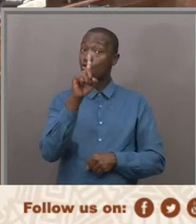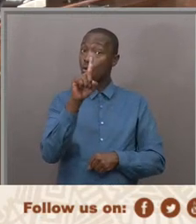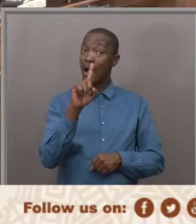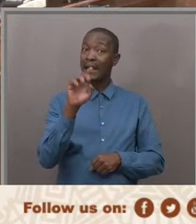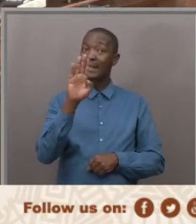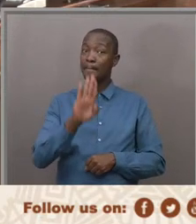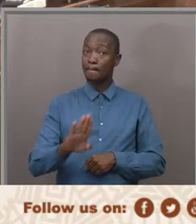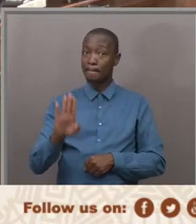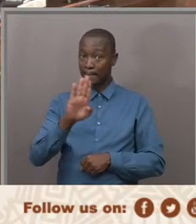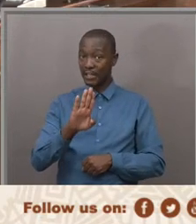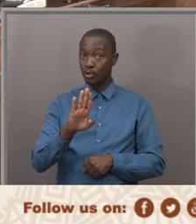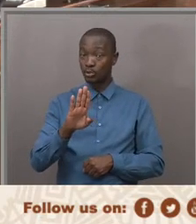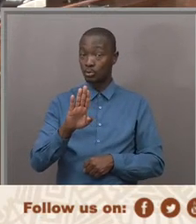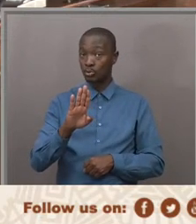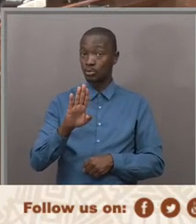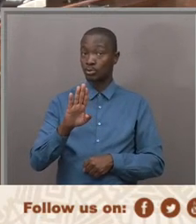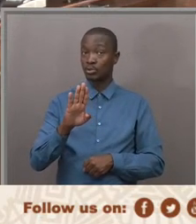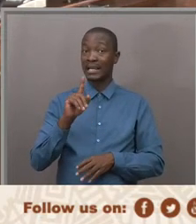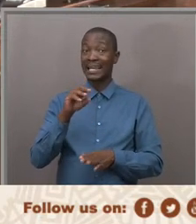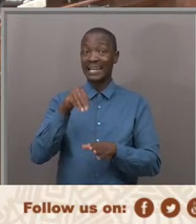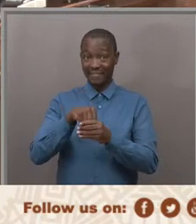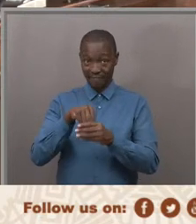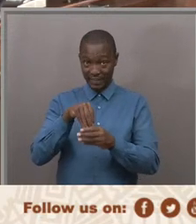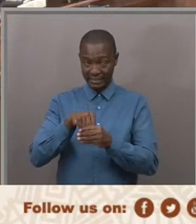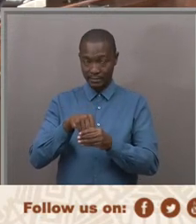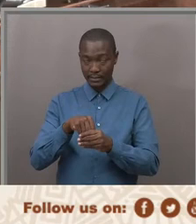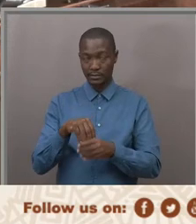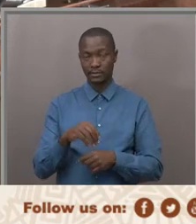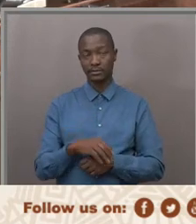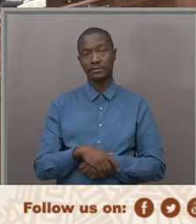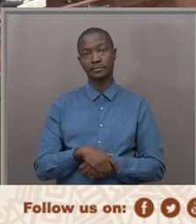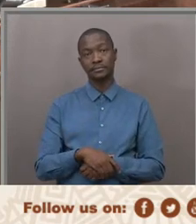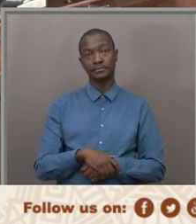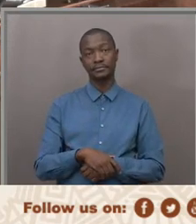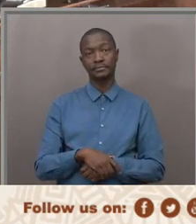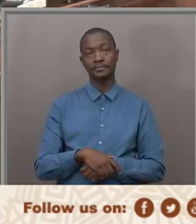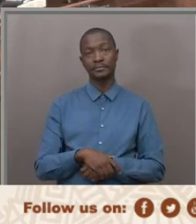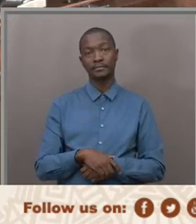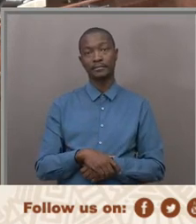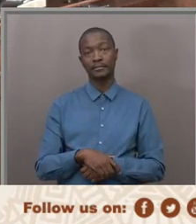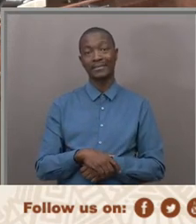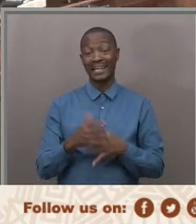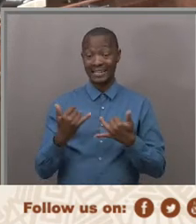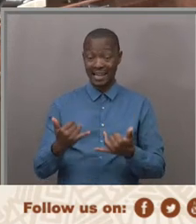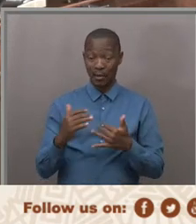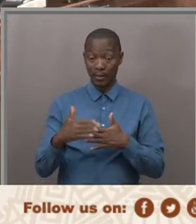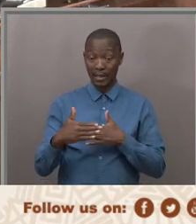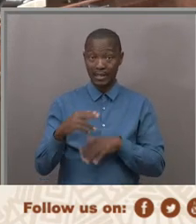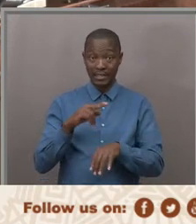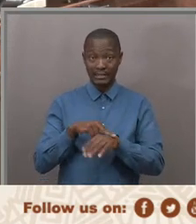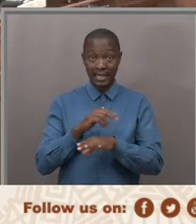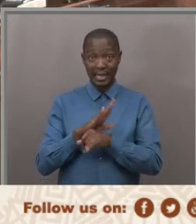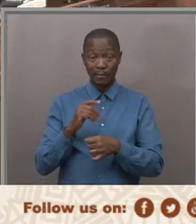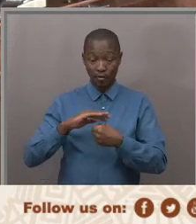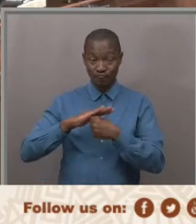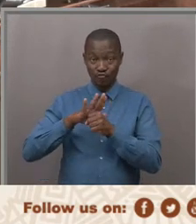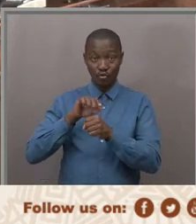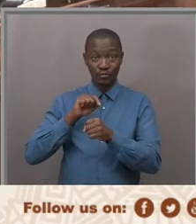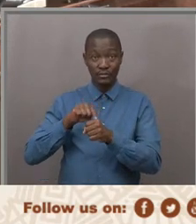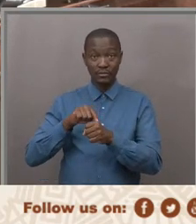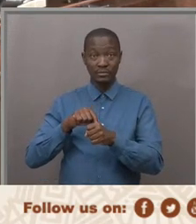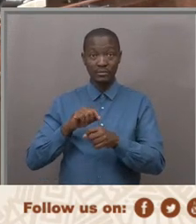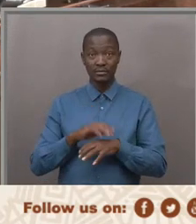billion investment. $1 billion investment in an era of COVID-19, in